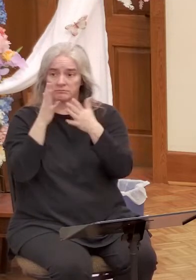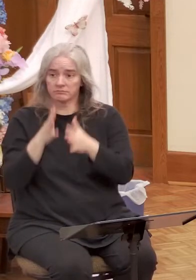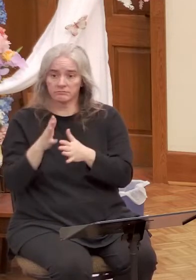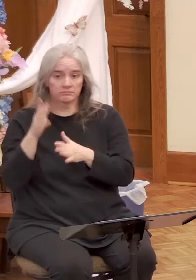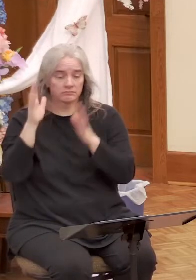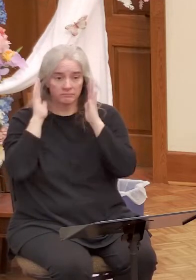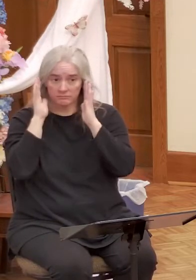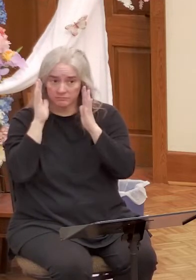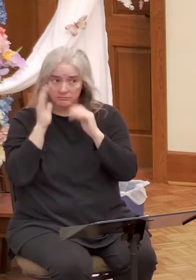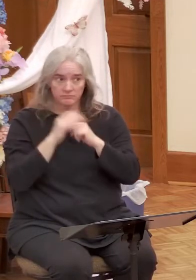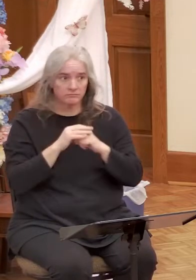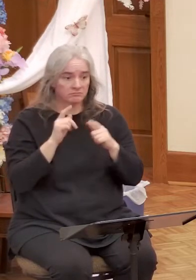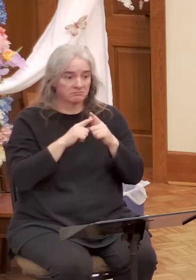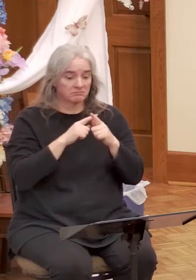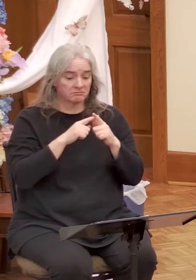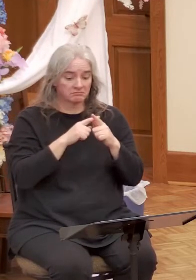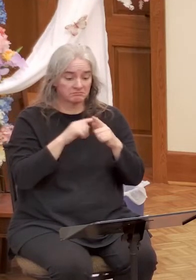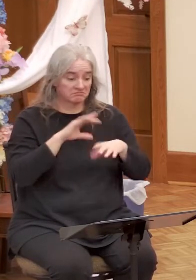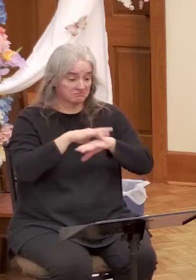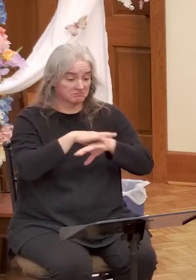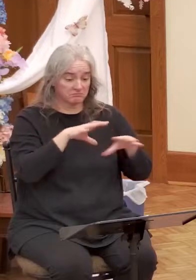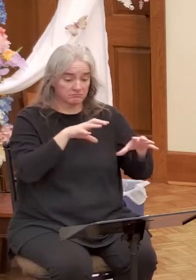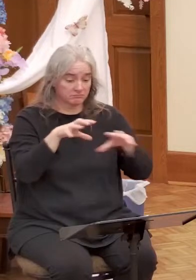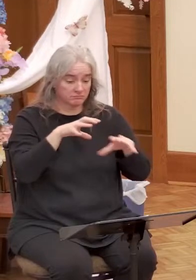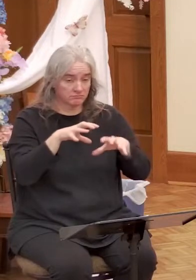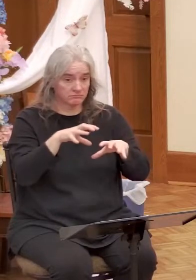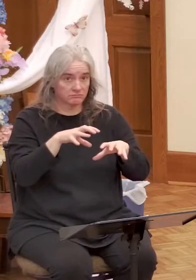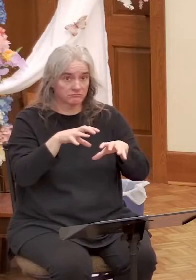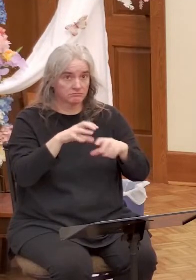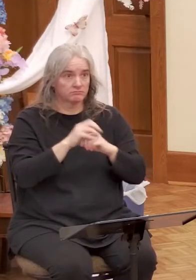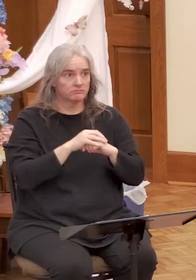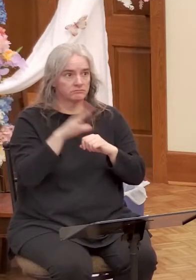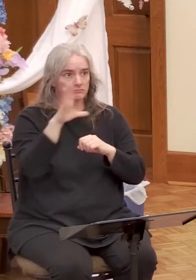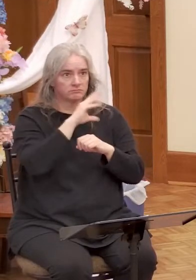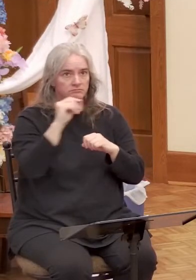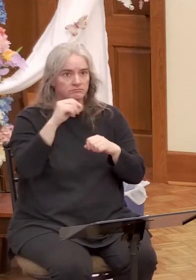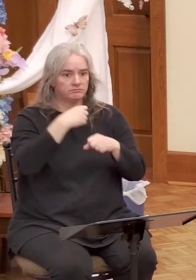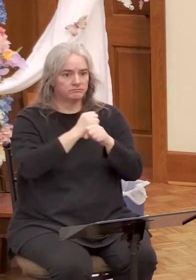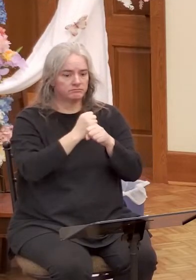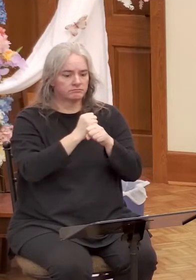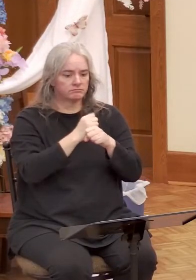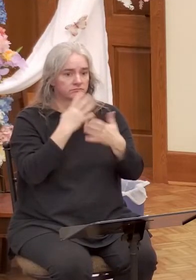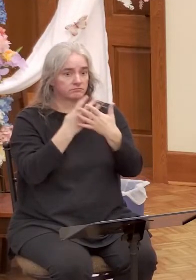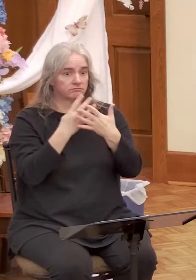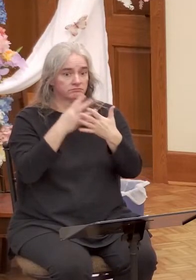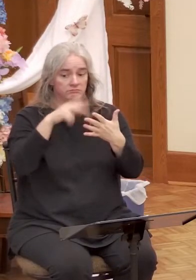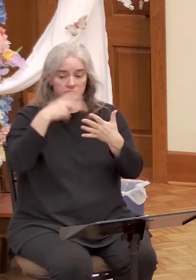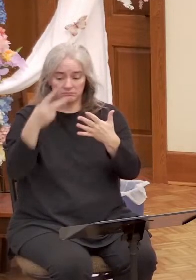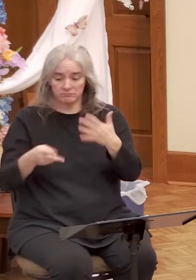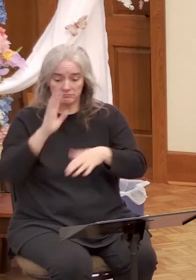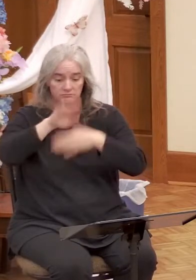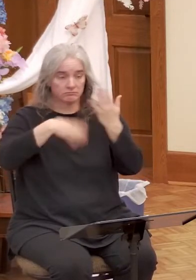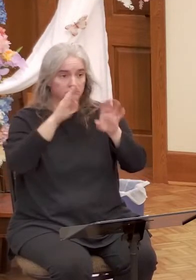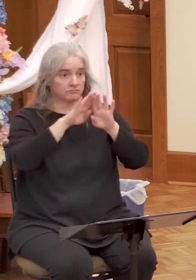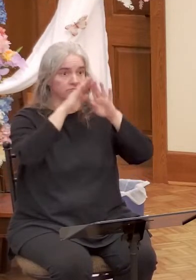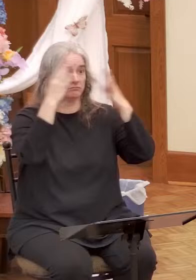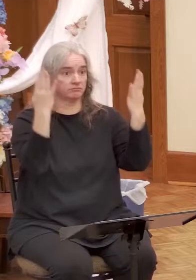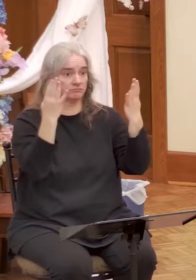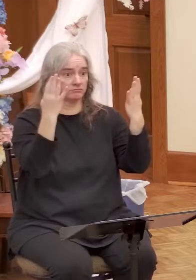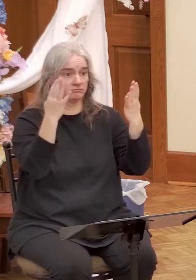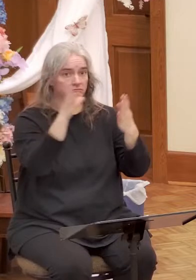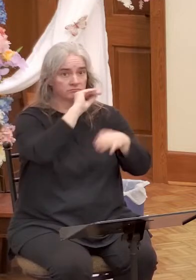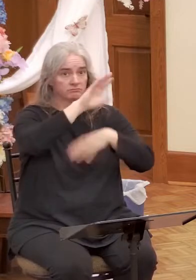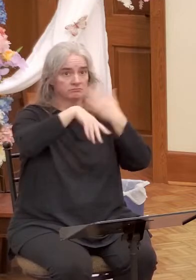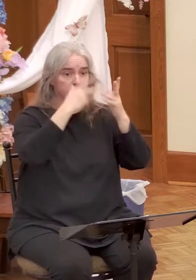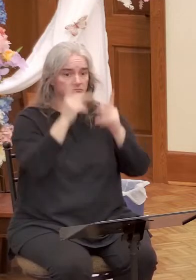a severe earthquake shook the place, rocking the prison to its foundation. Immediately, all the doors flew open, and everyone's chains were